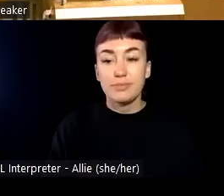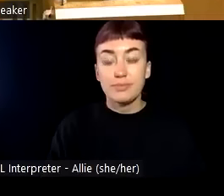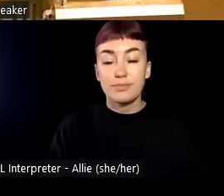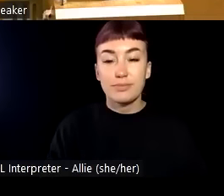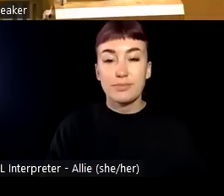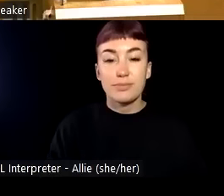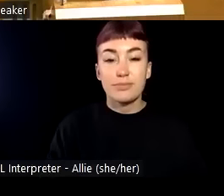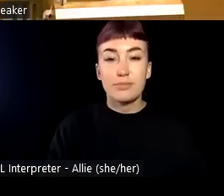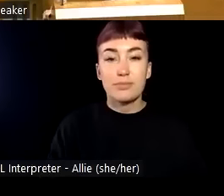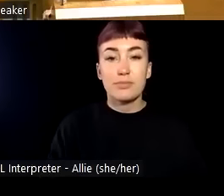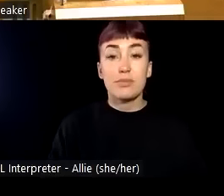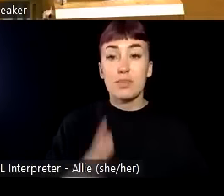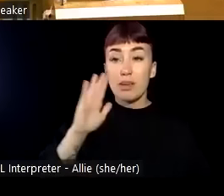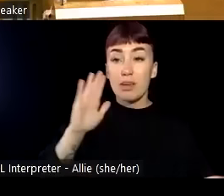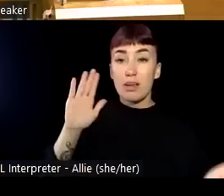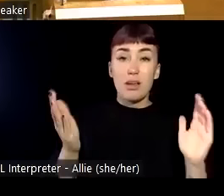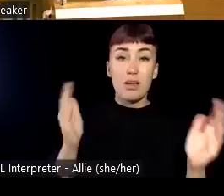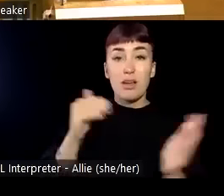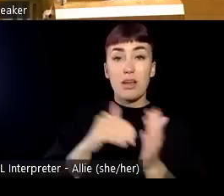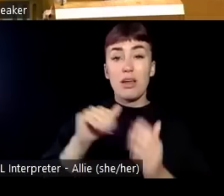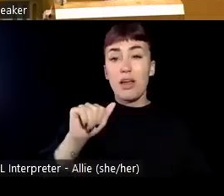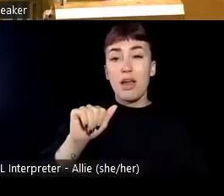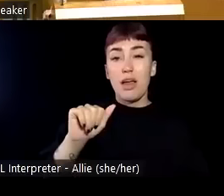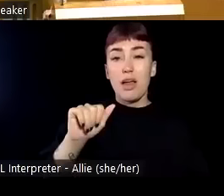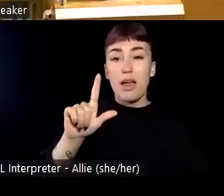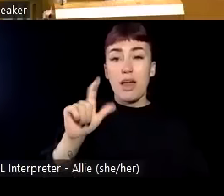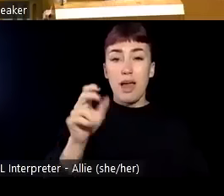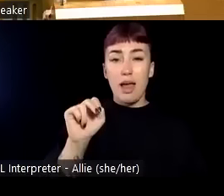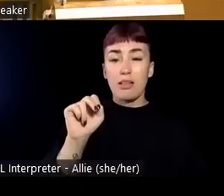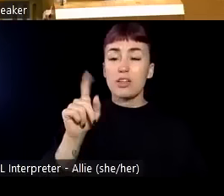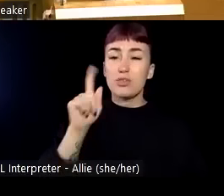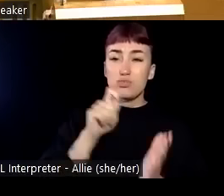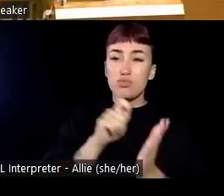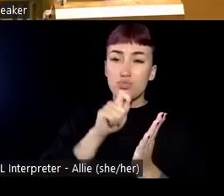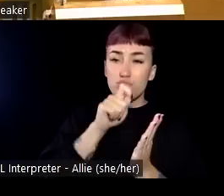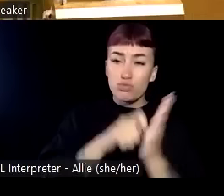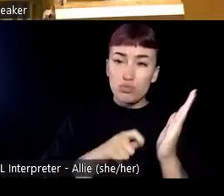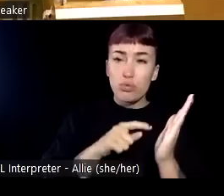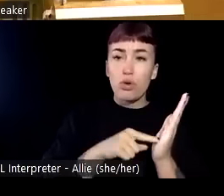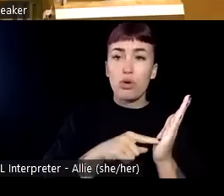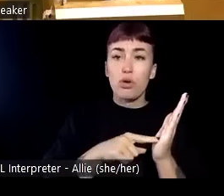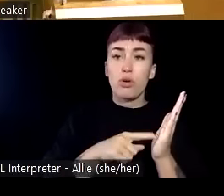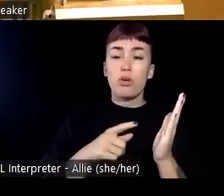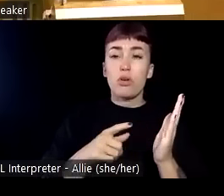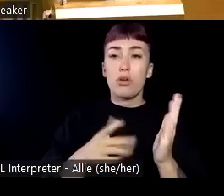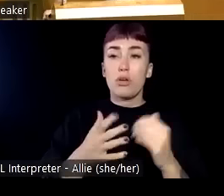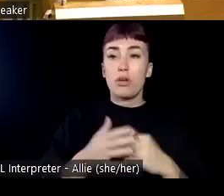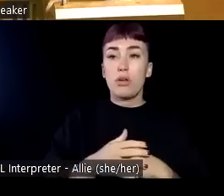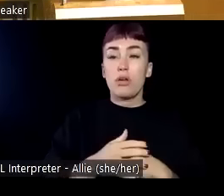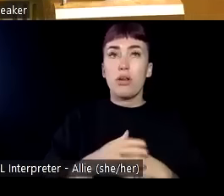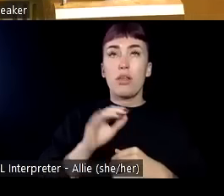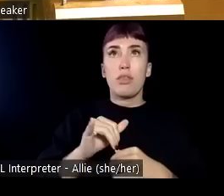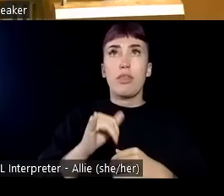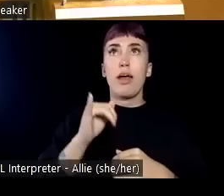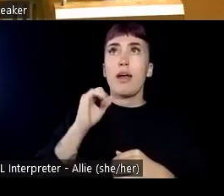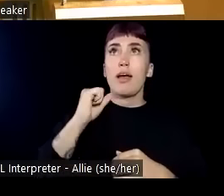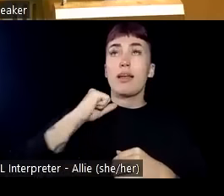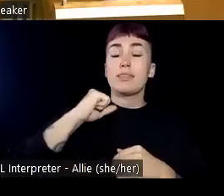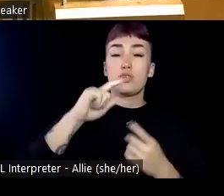There's a contrast. You know, again, Alan wrote this piece where he writes about, felt no hesitation to write about his